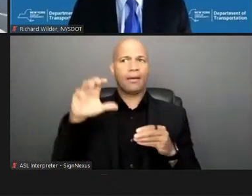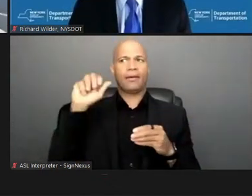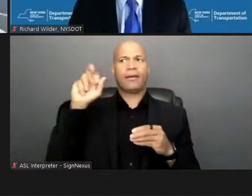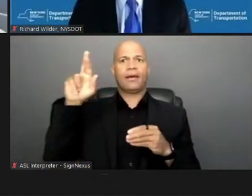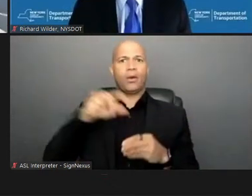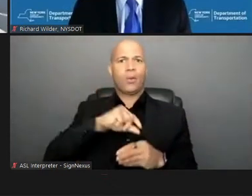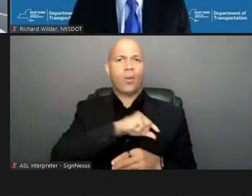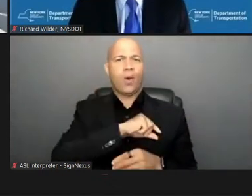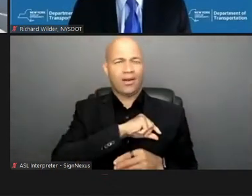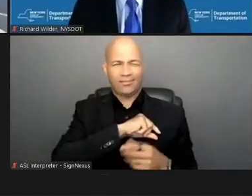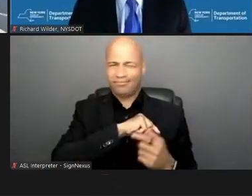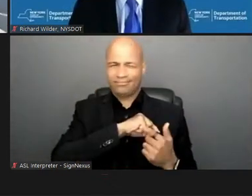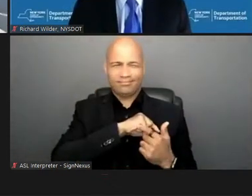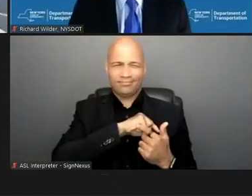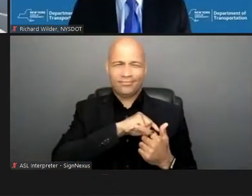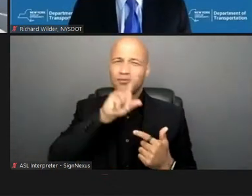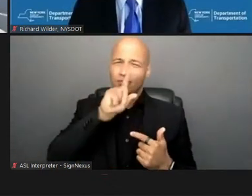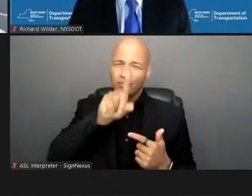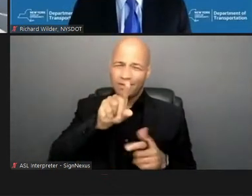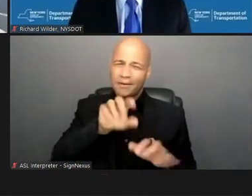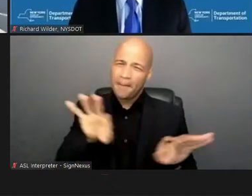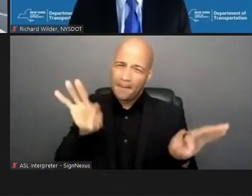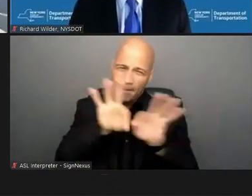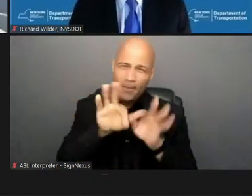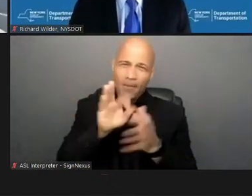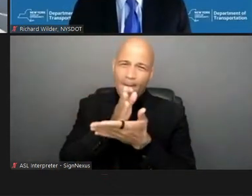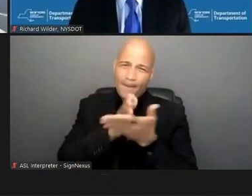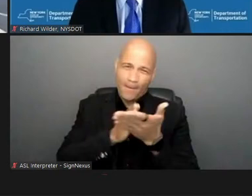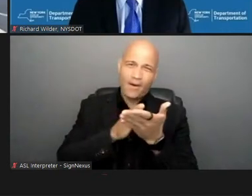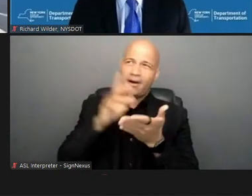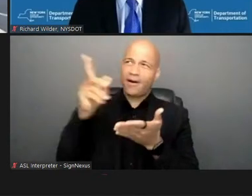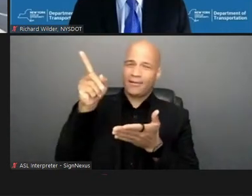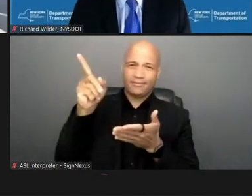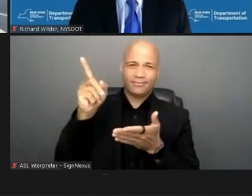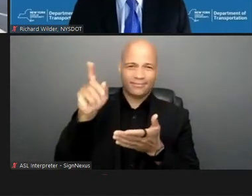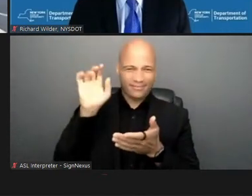important part of this whole uh